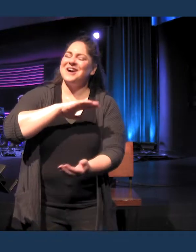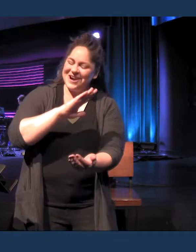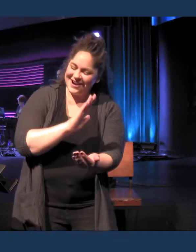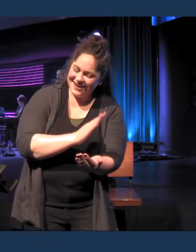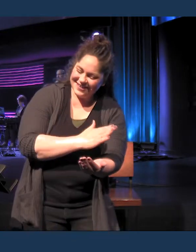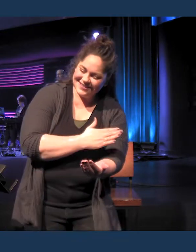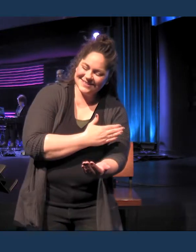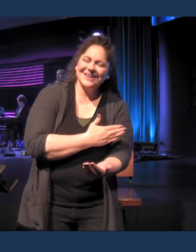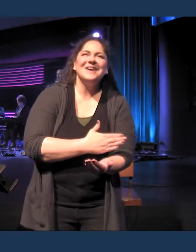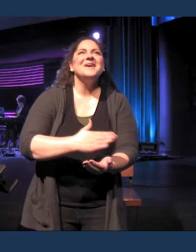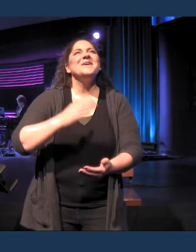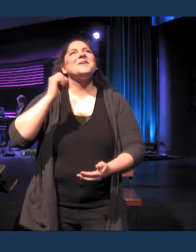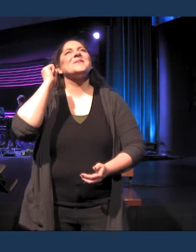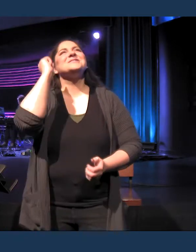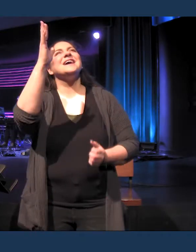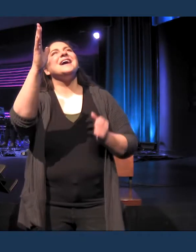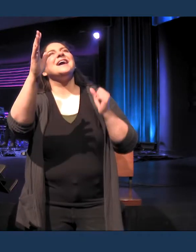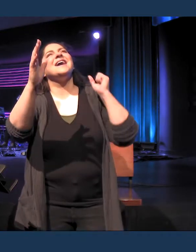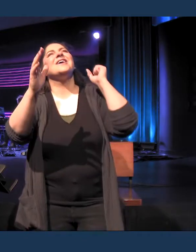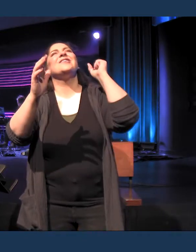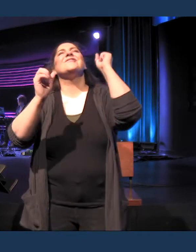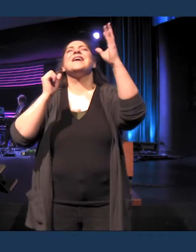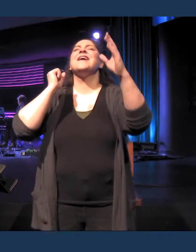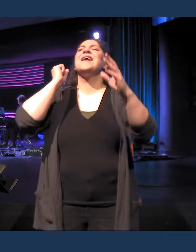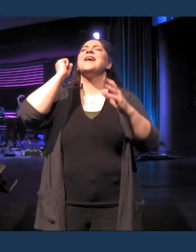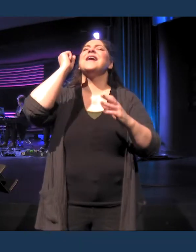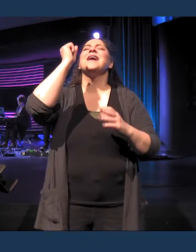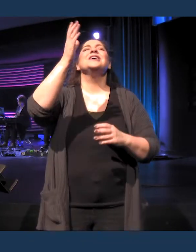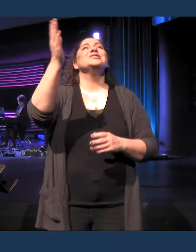morning, our song shall.